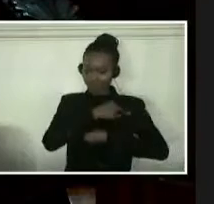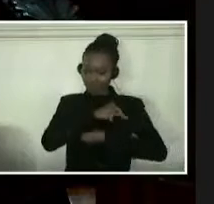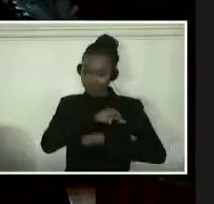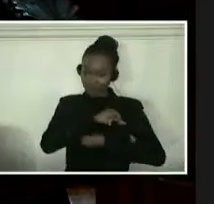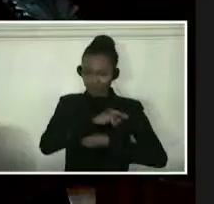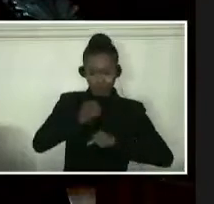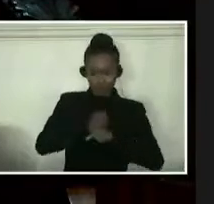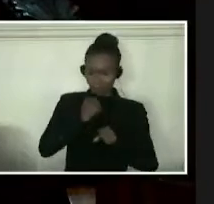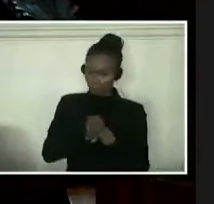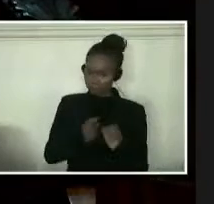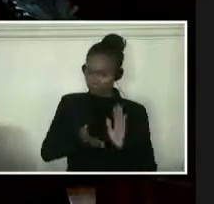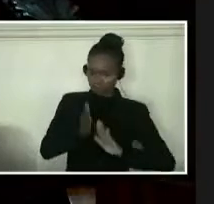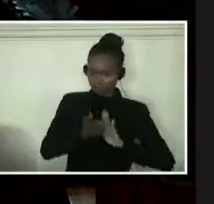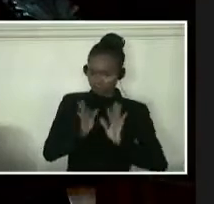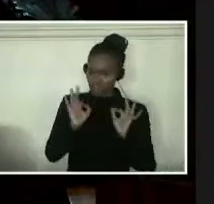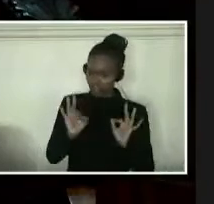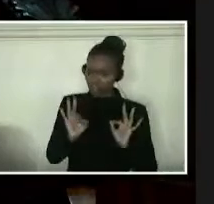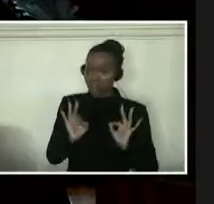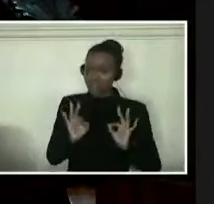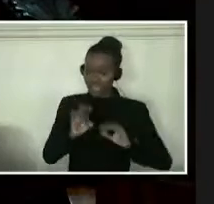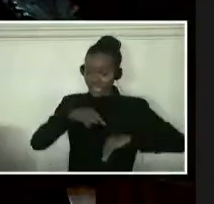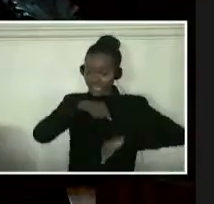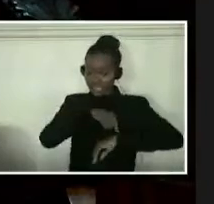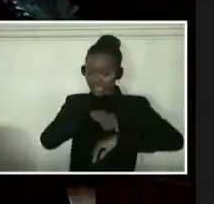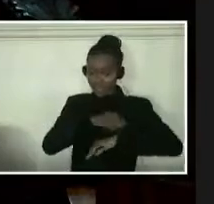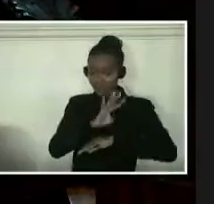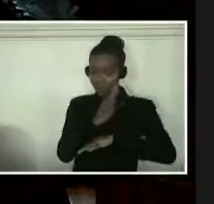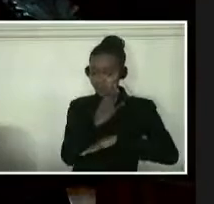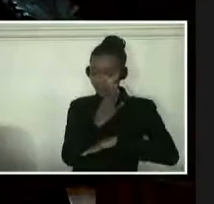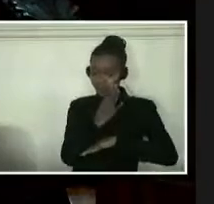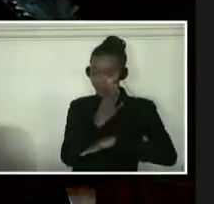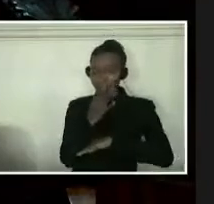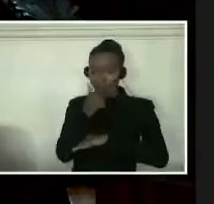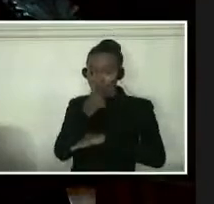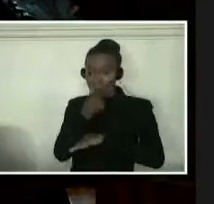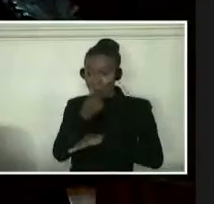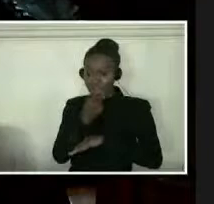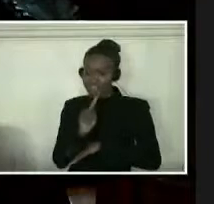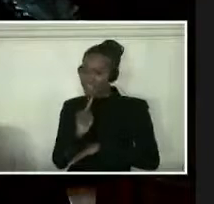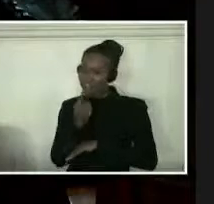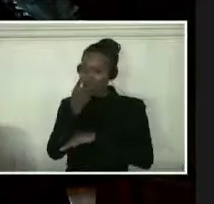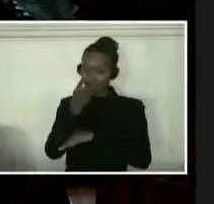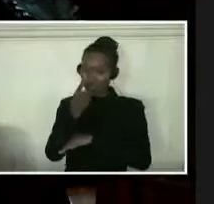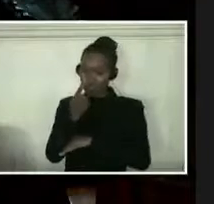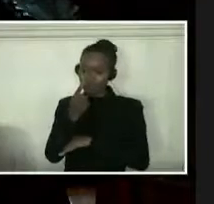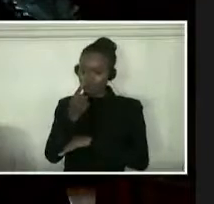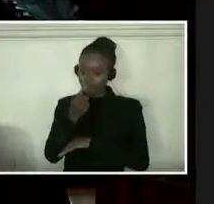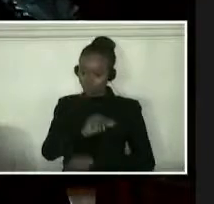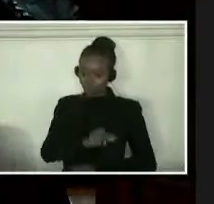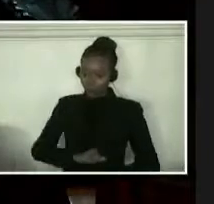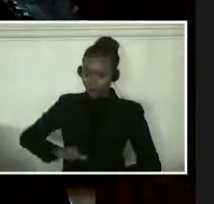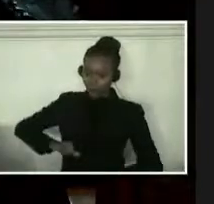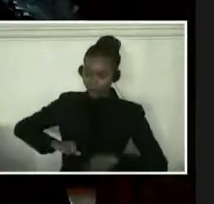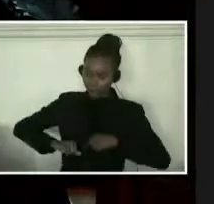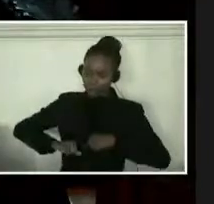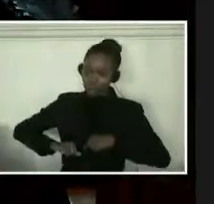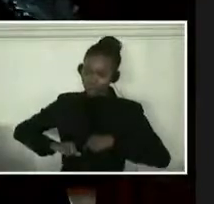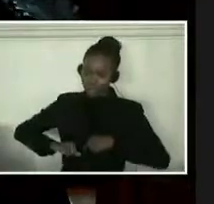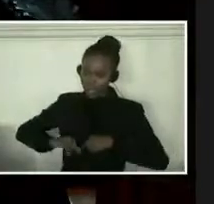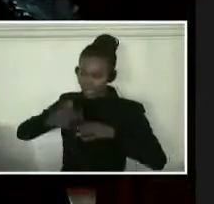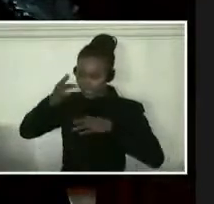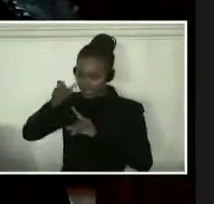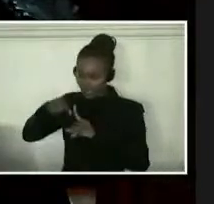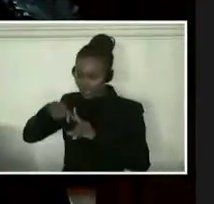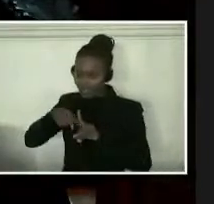of uh um our first theater patient was admitted and an operation was conducted and it